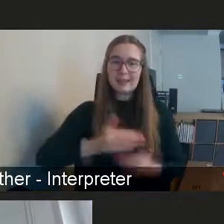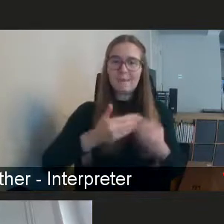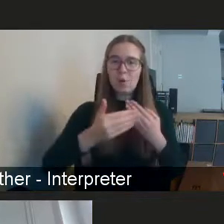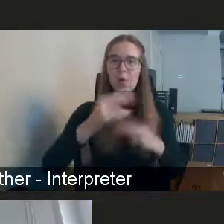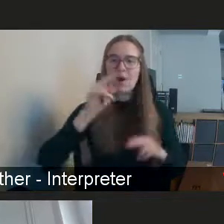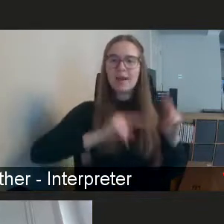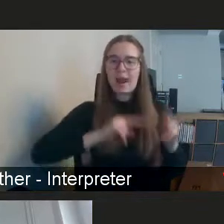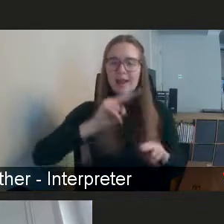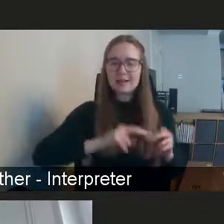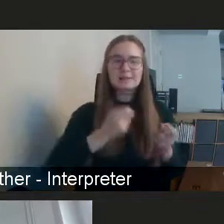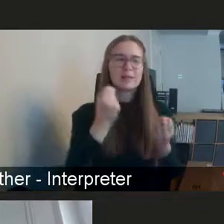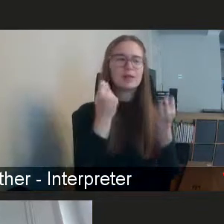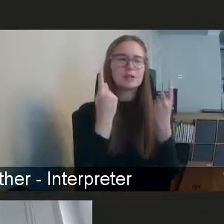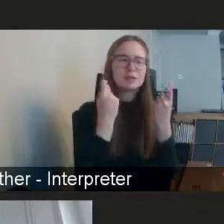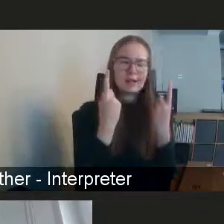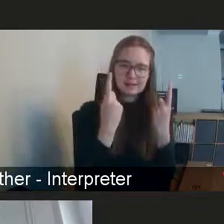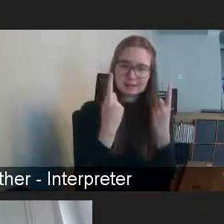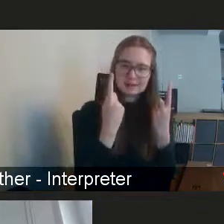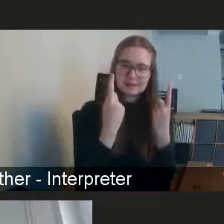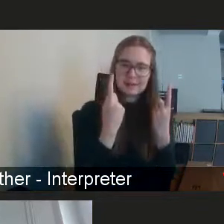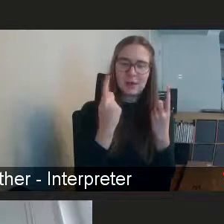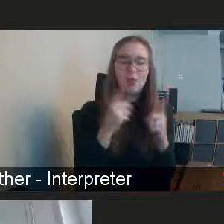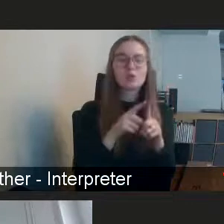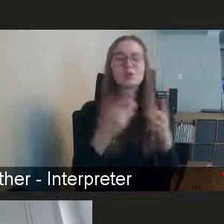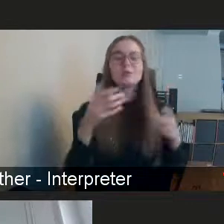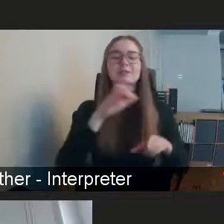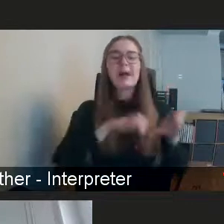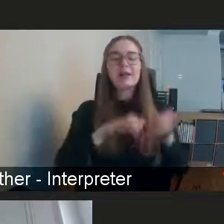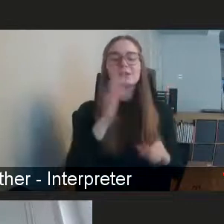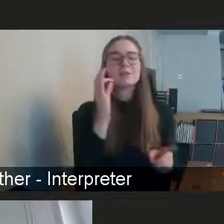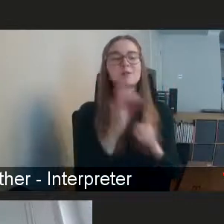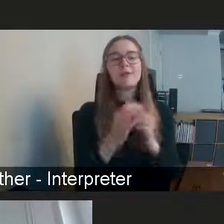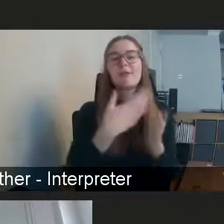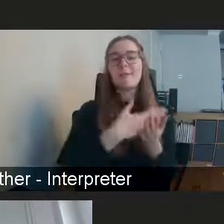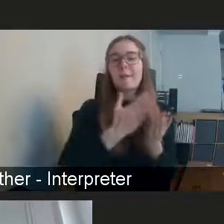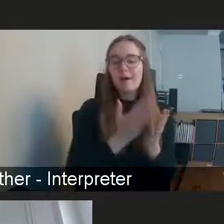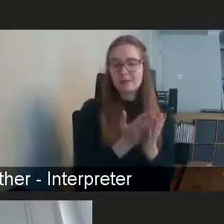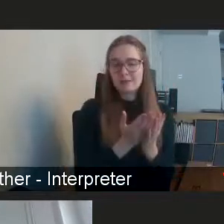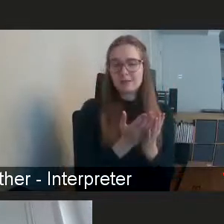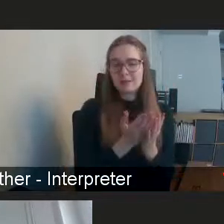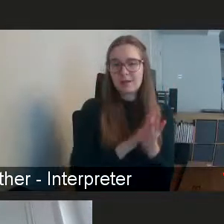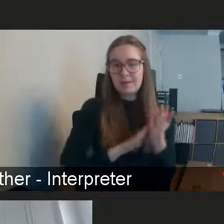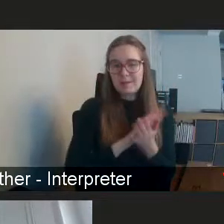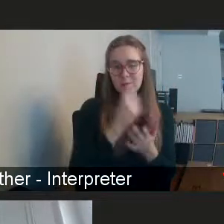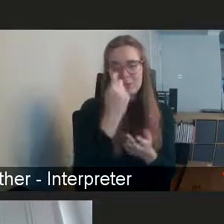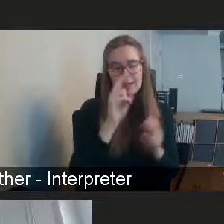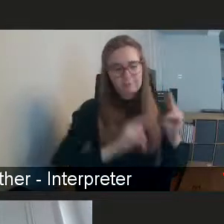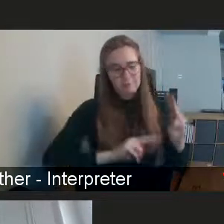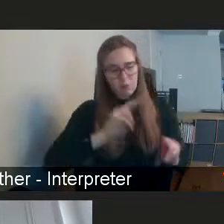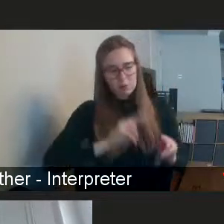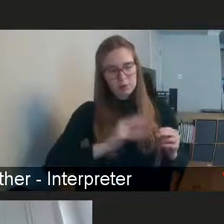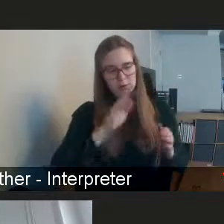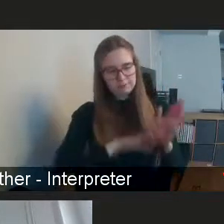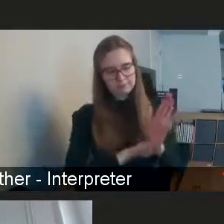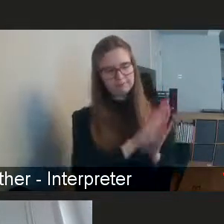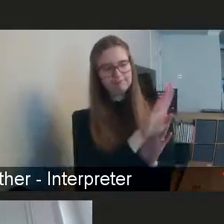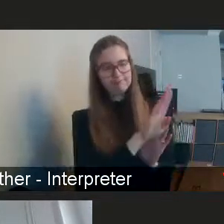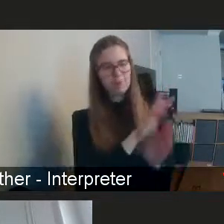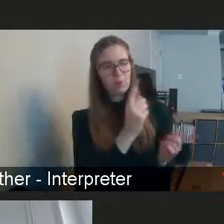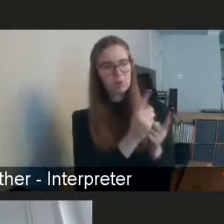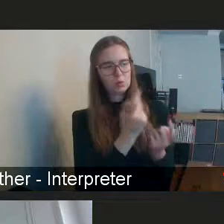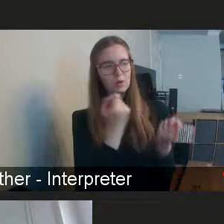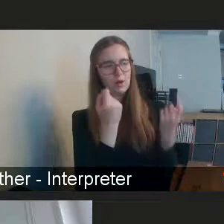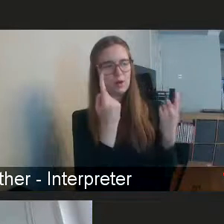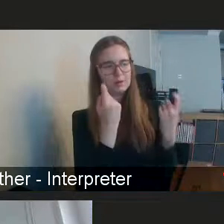and understanding and science of certain aspects of it so that we can monitor progress and understand whether